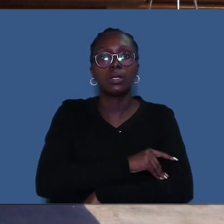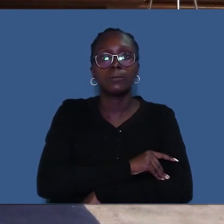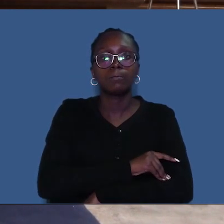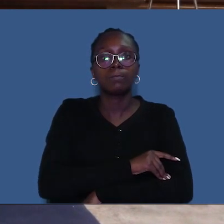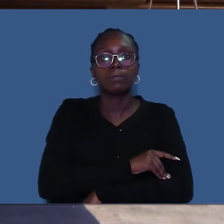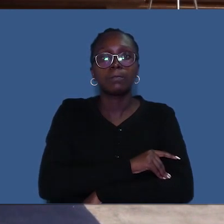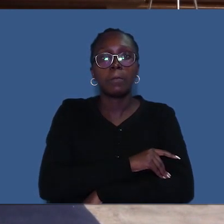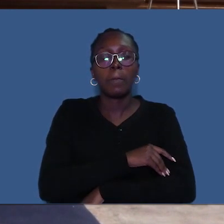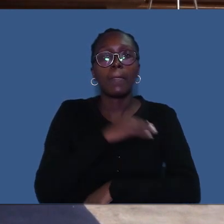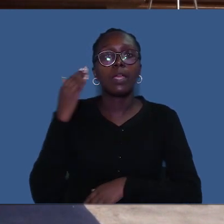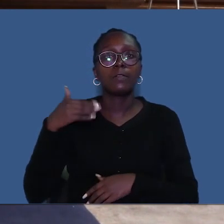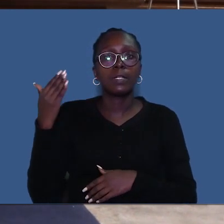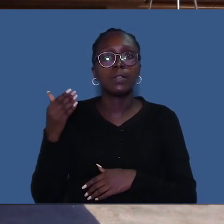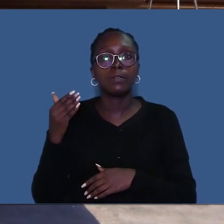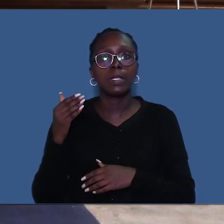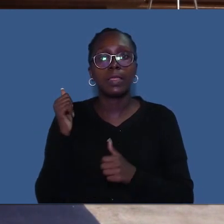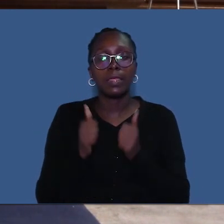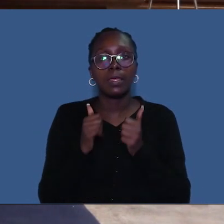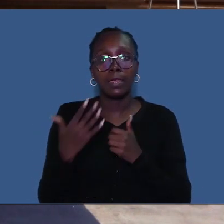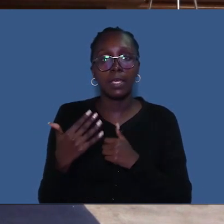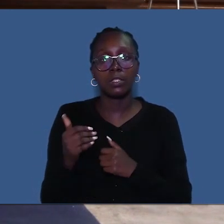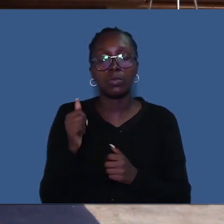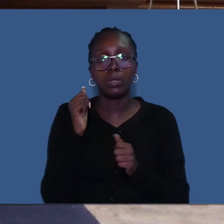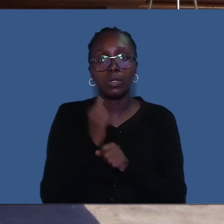rest of the activities for the day into your hands. May your